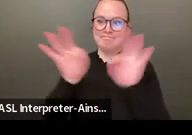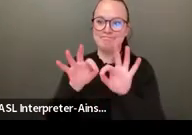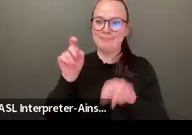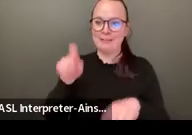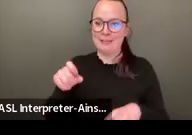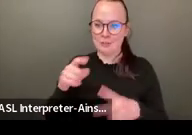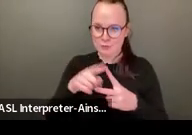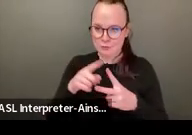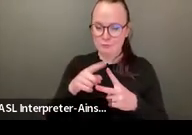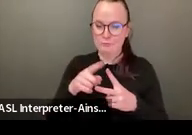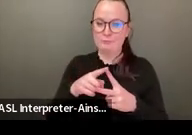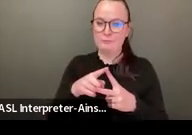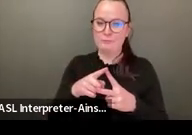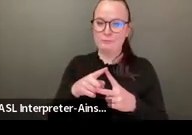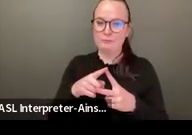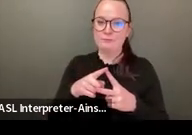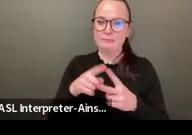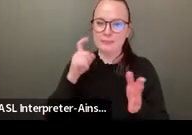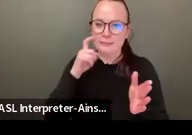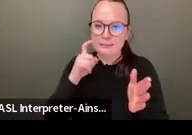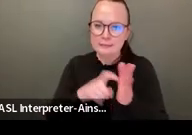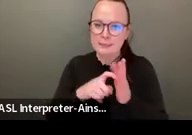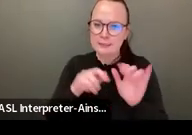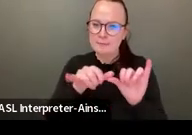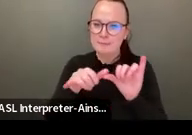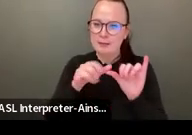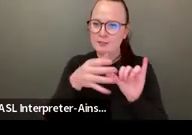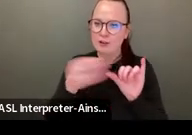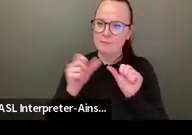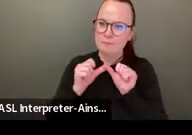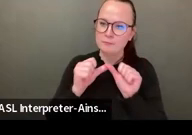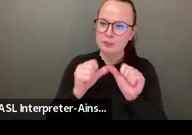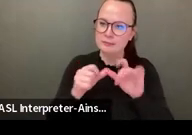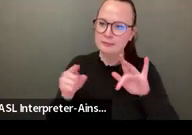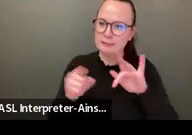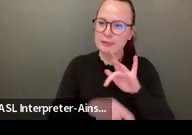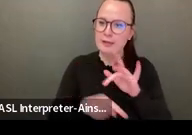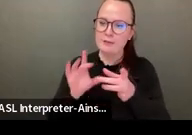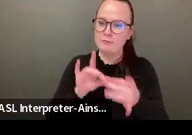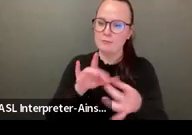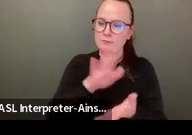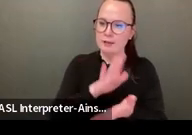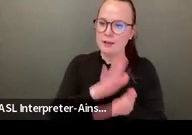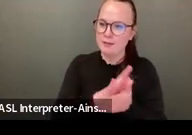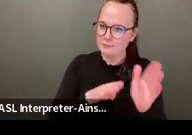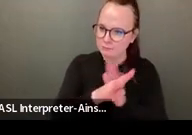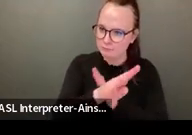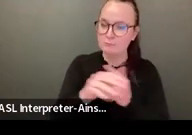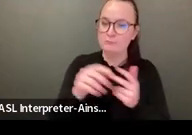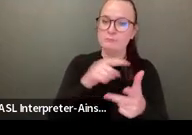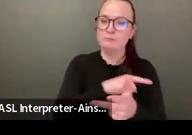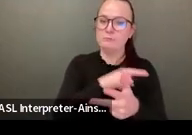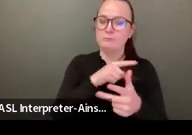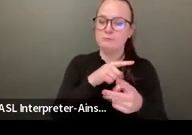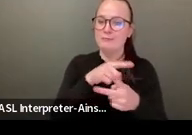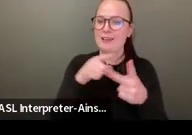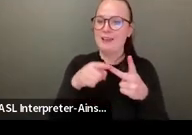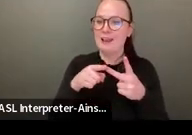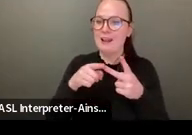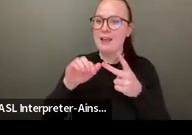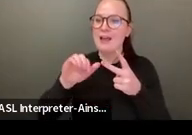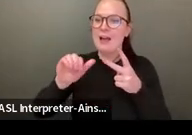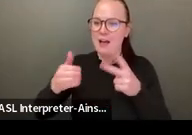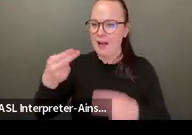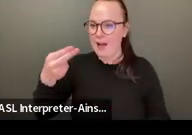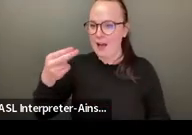the distinctly measurable and persistent gap in academic performance, and the how statement. So